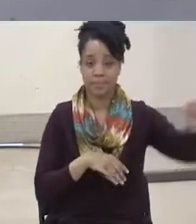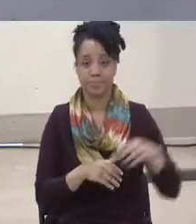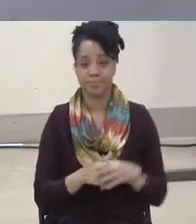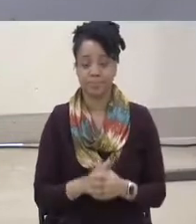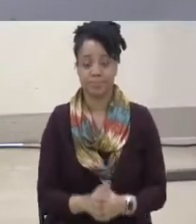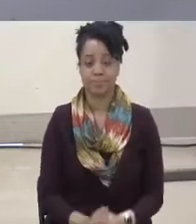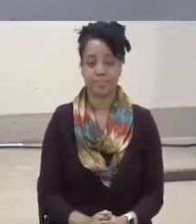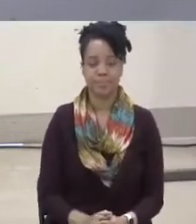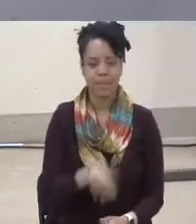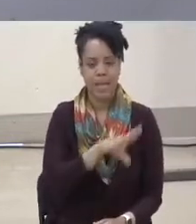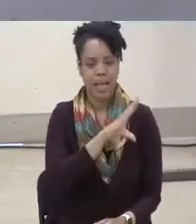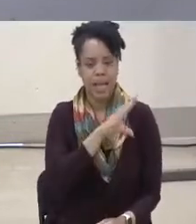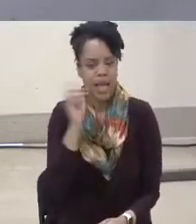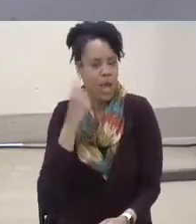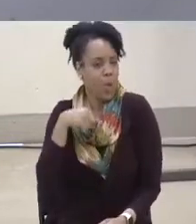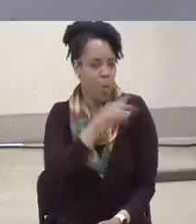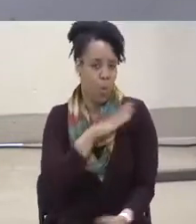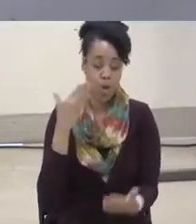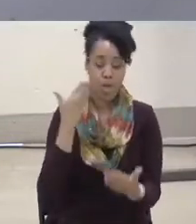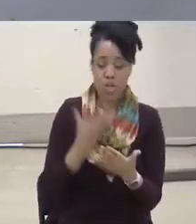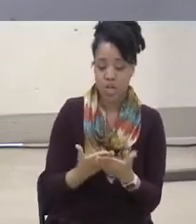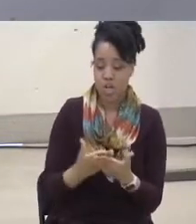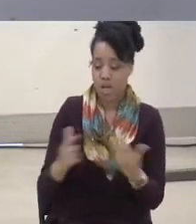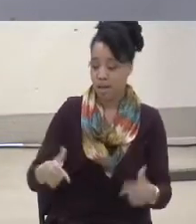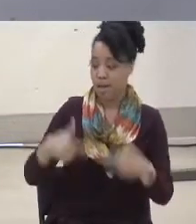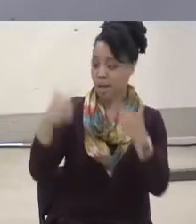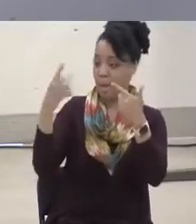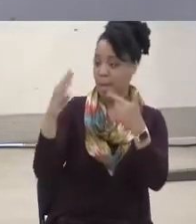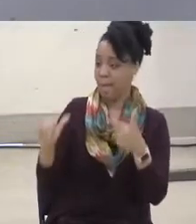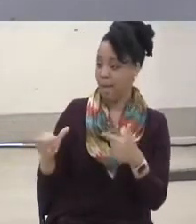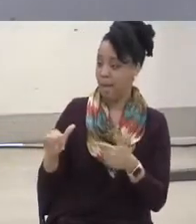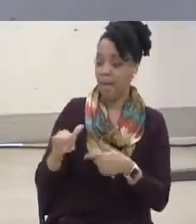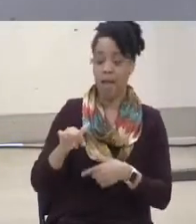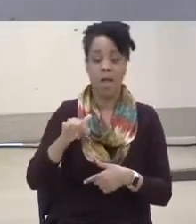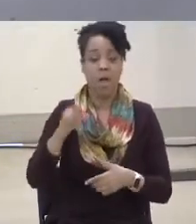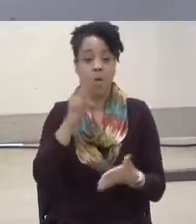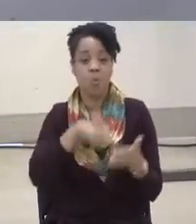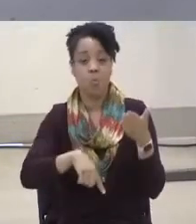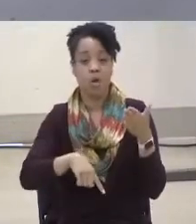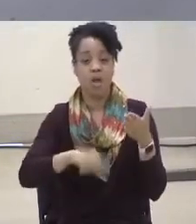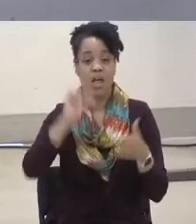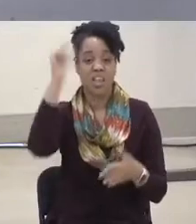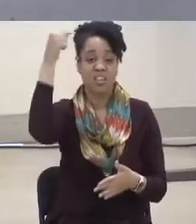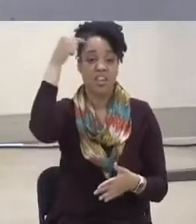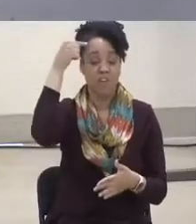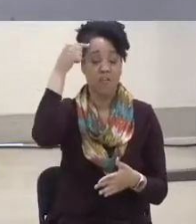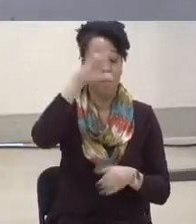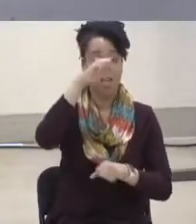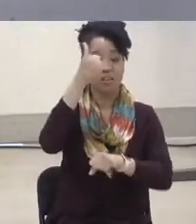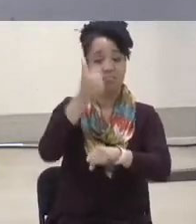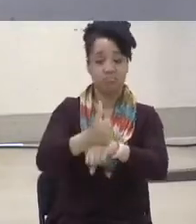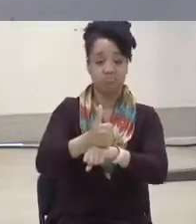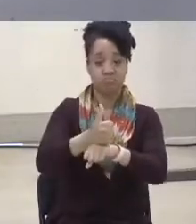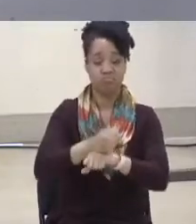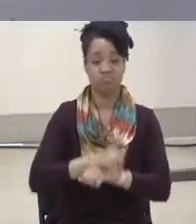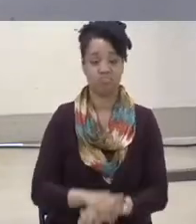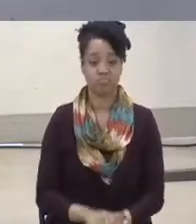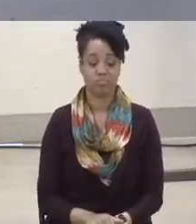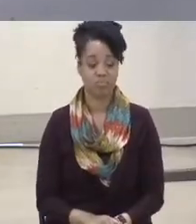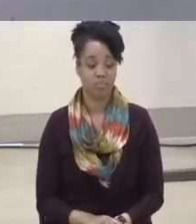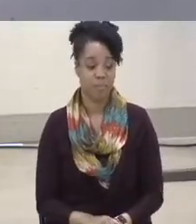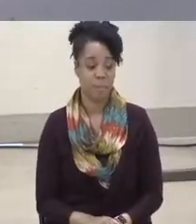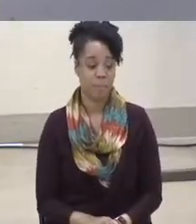en el otro. And we were good abiding by what the government had said. Y estábamos haciendo las reglas de lo que el